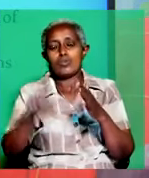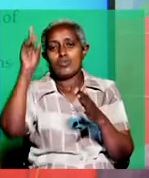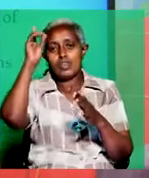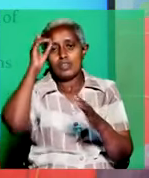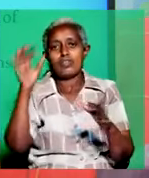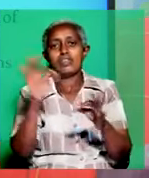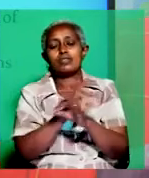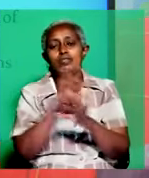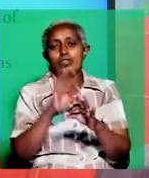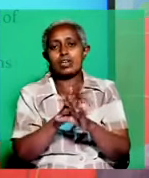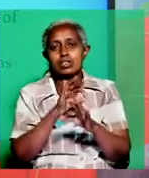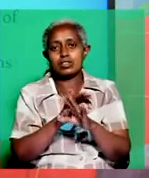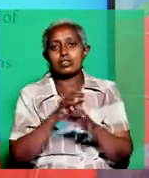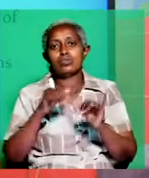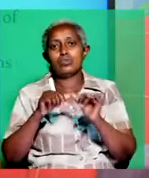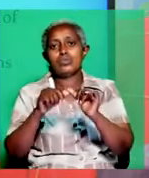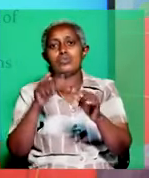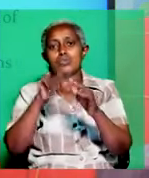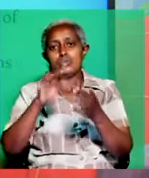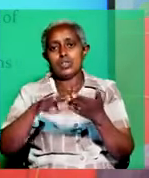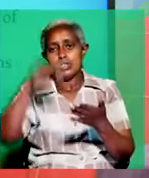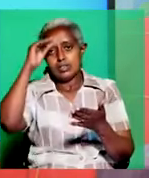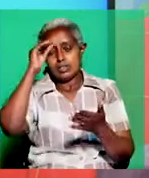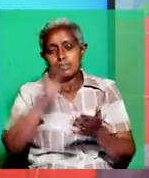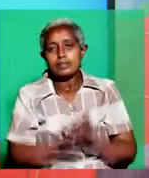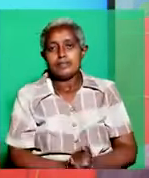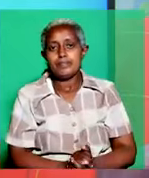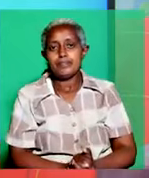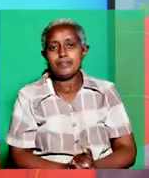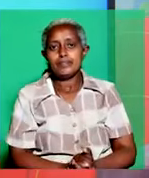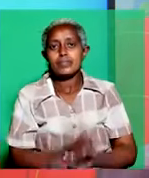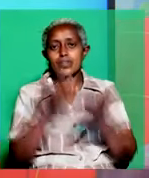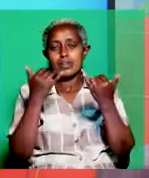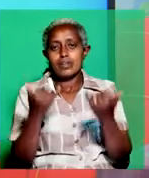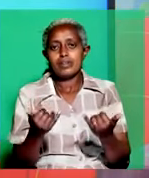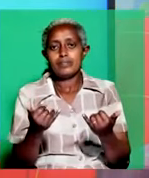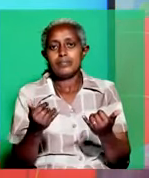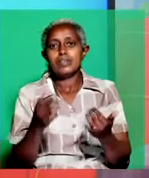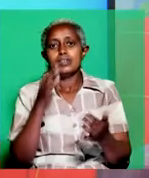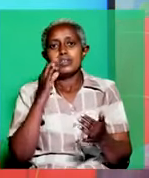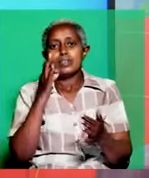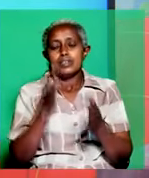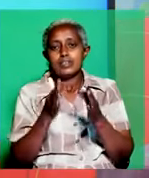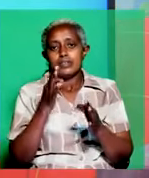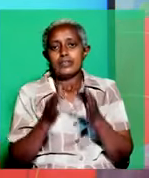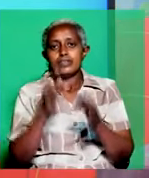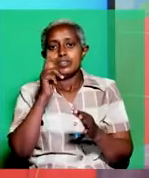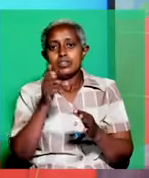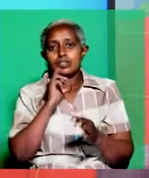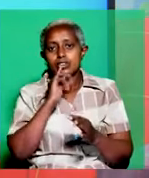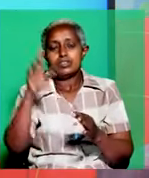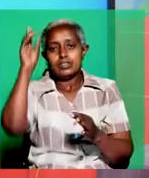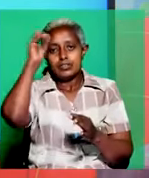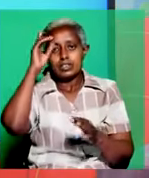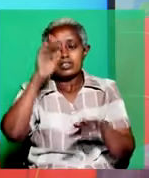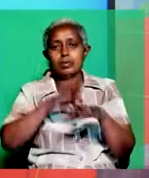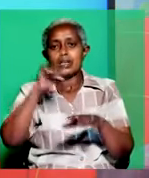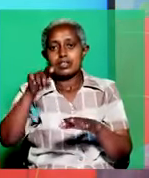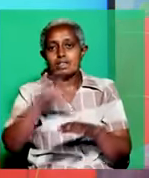functions. Now let's continue to the lesson. Now if g is differentiable at x